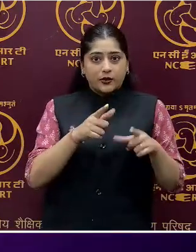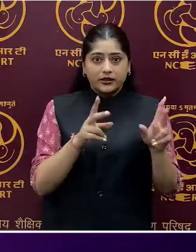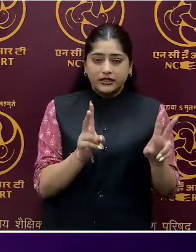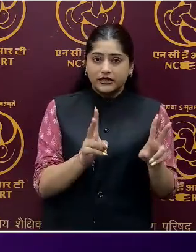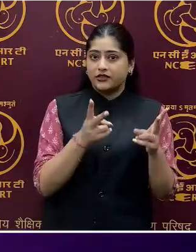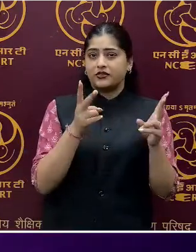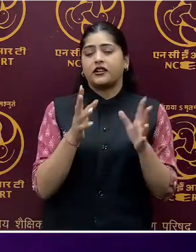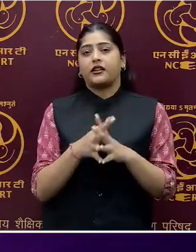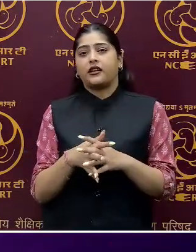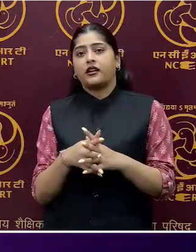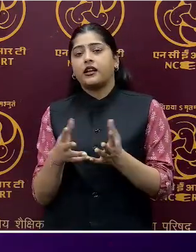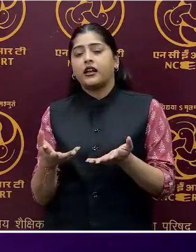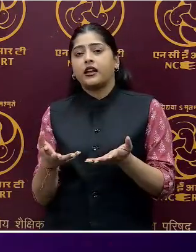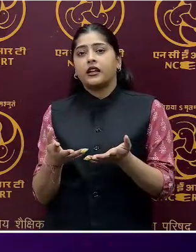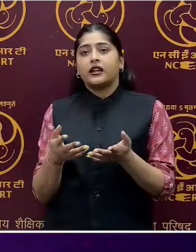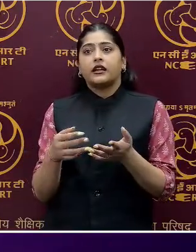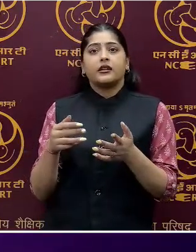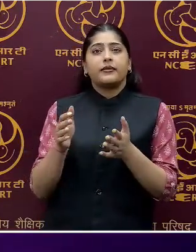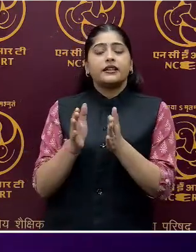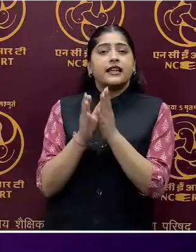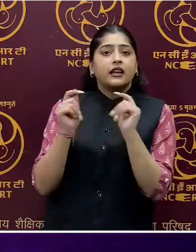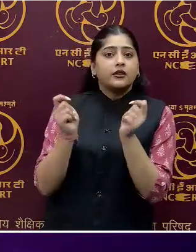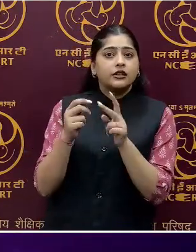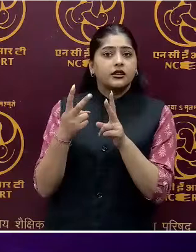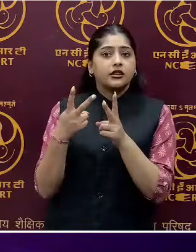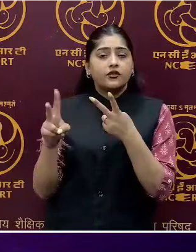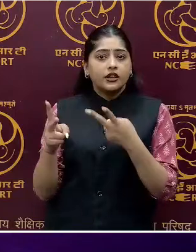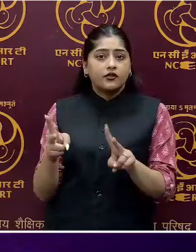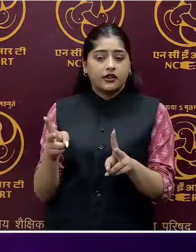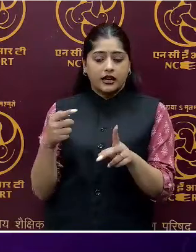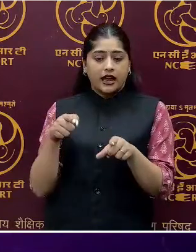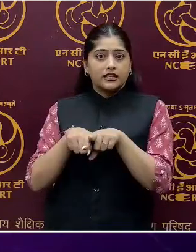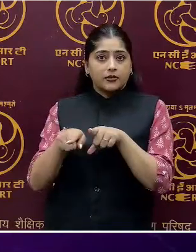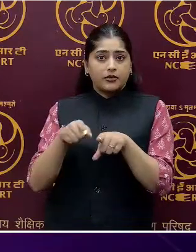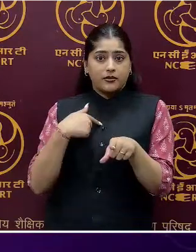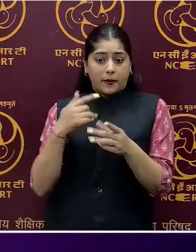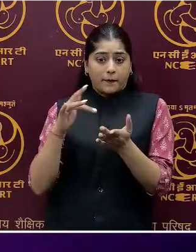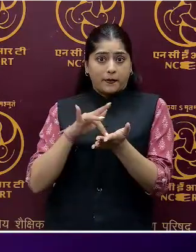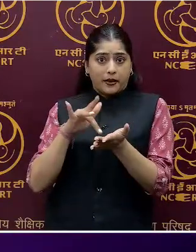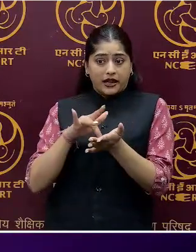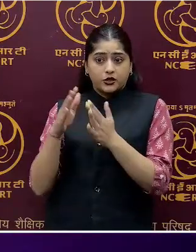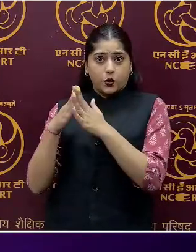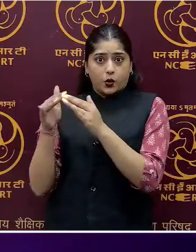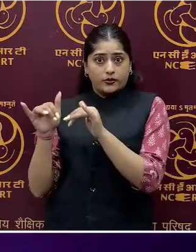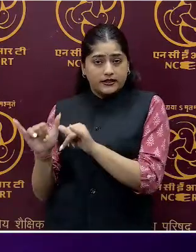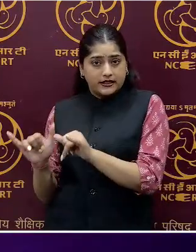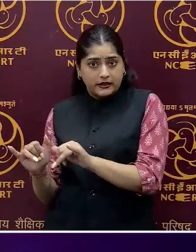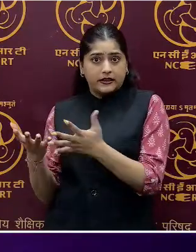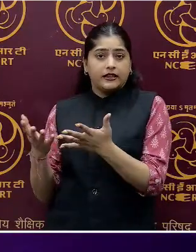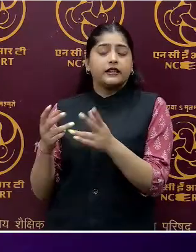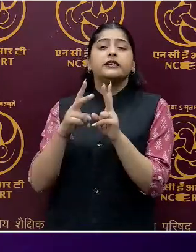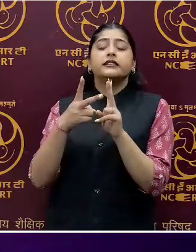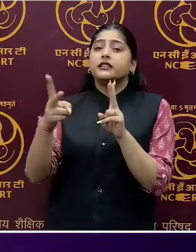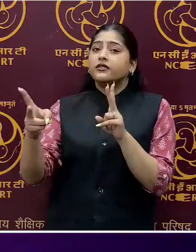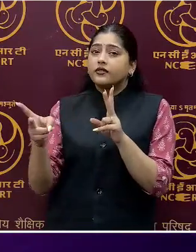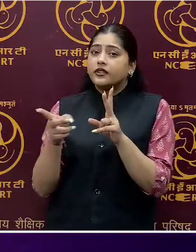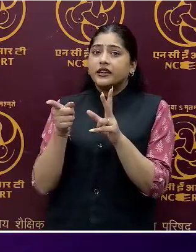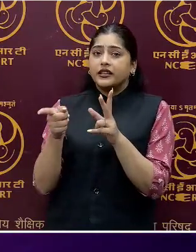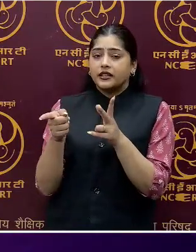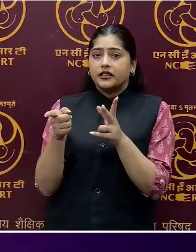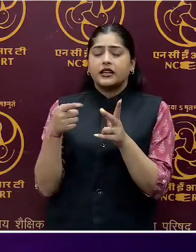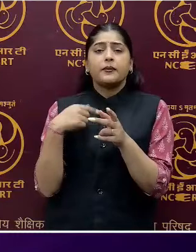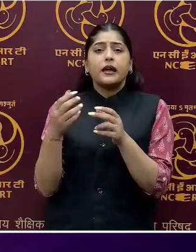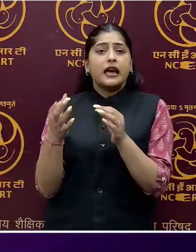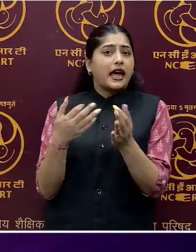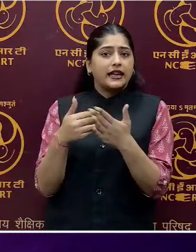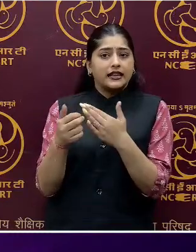about in the previous sessions, from where I belong, from where the students belong, and so many other things. What are the speciality